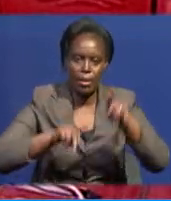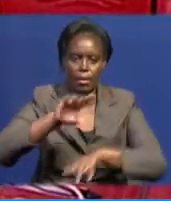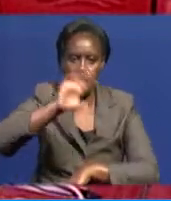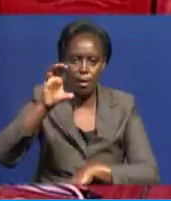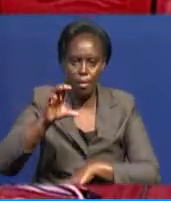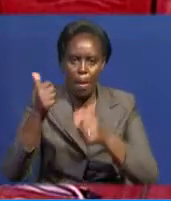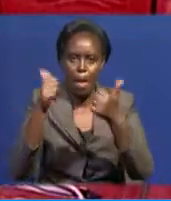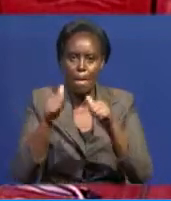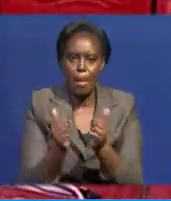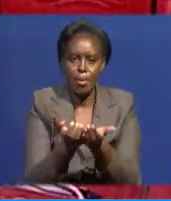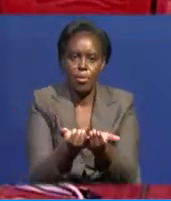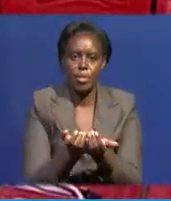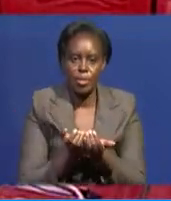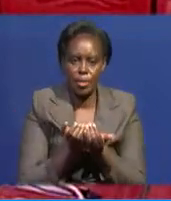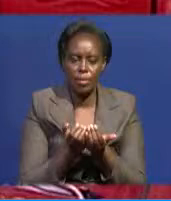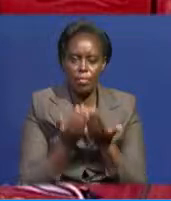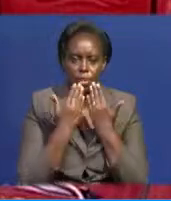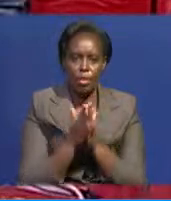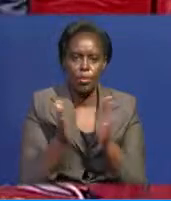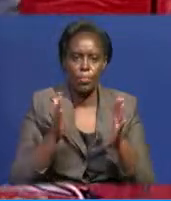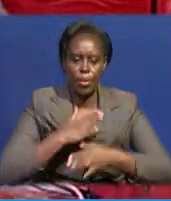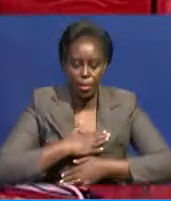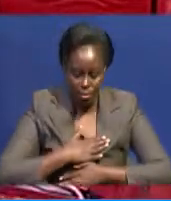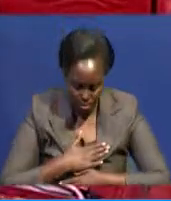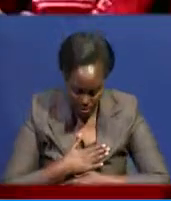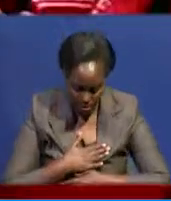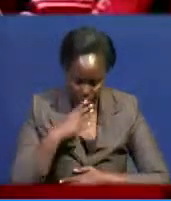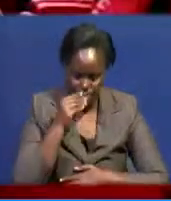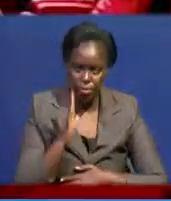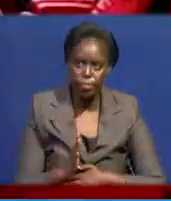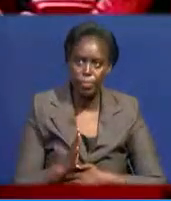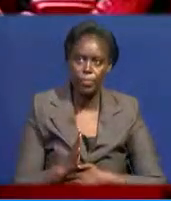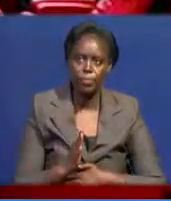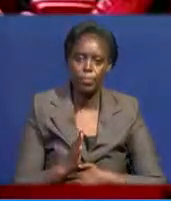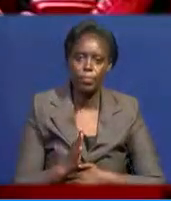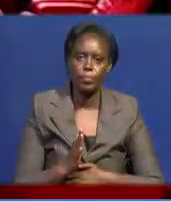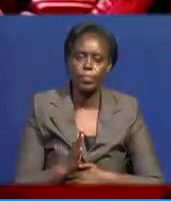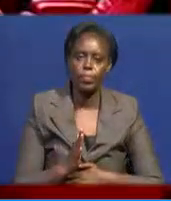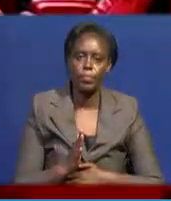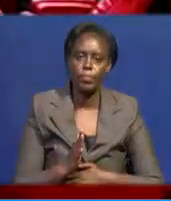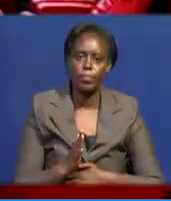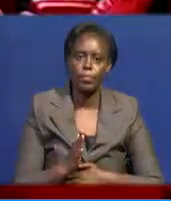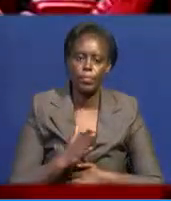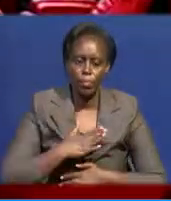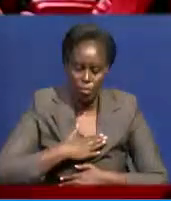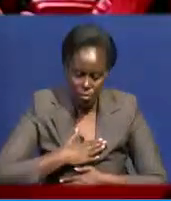yet to receive them. Thank you, Mr. Speaker. So, Madam